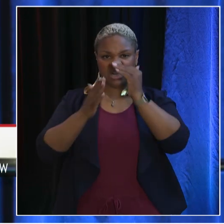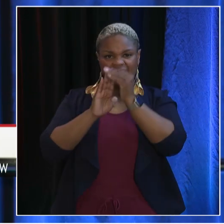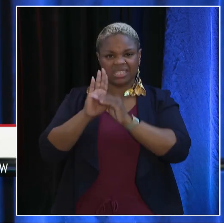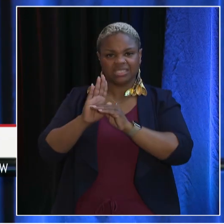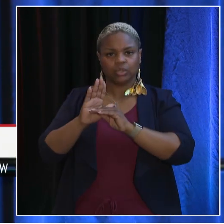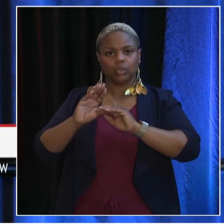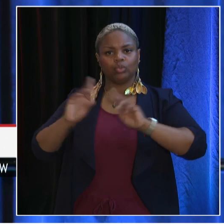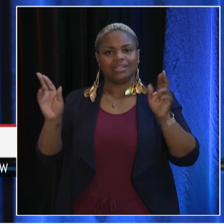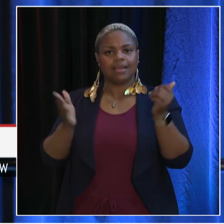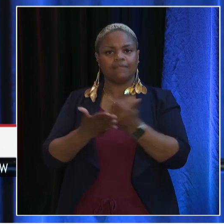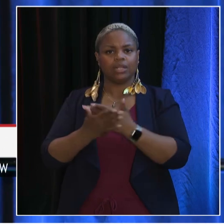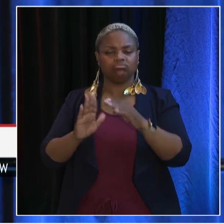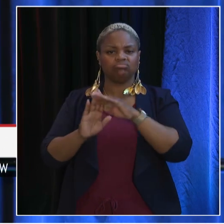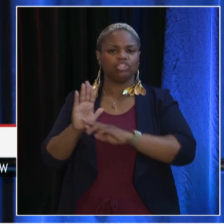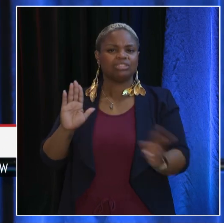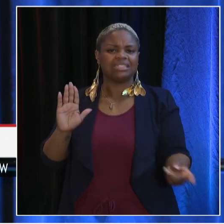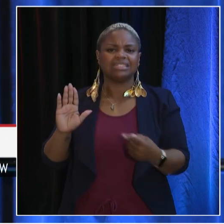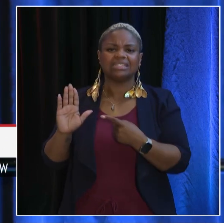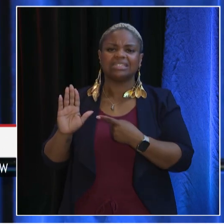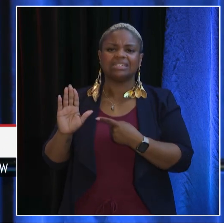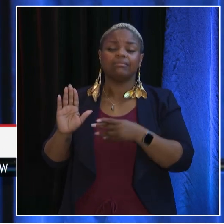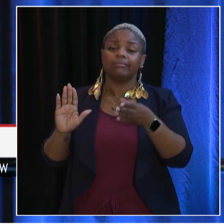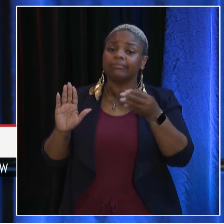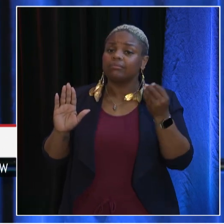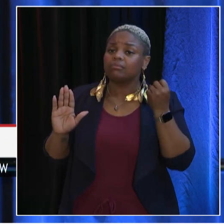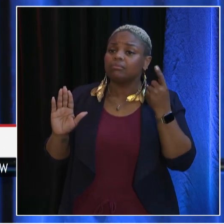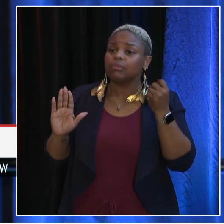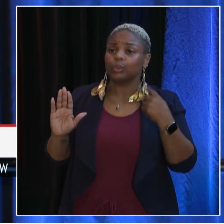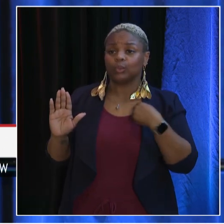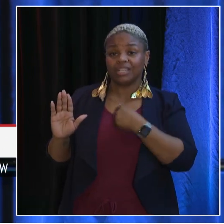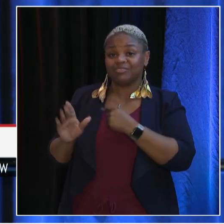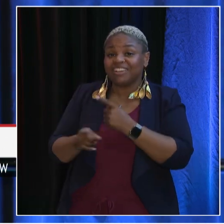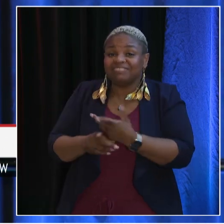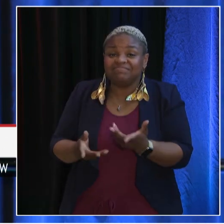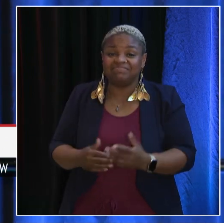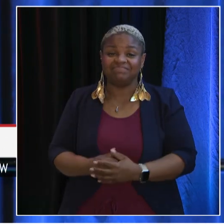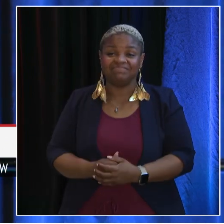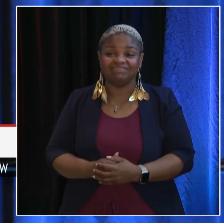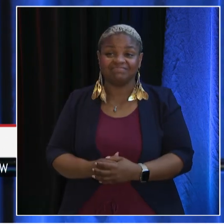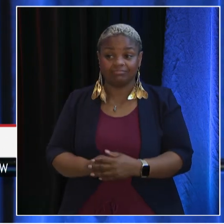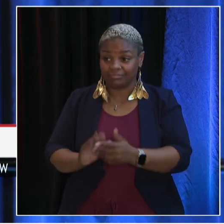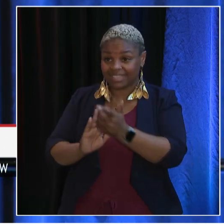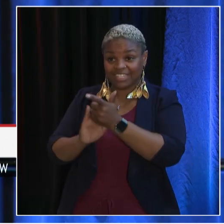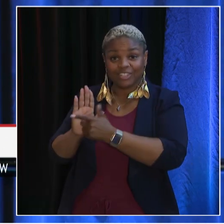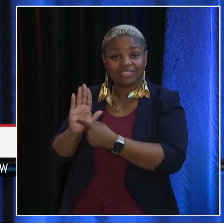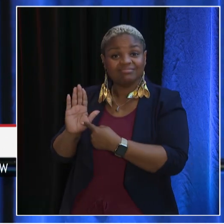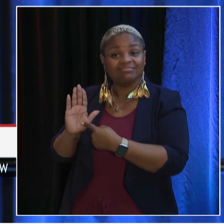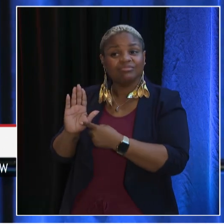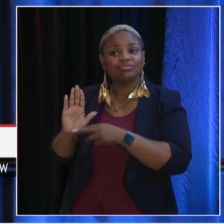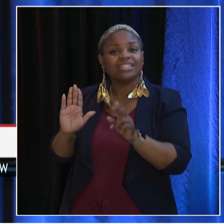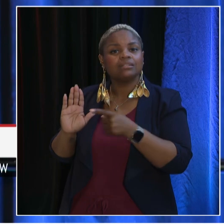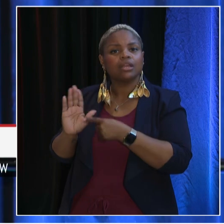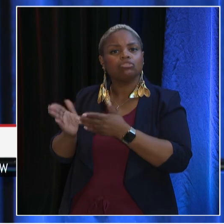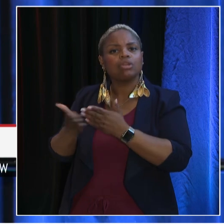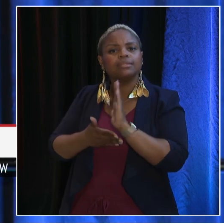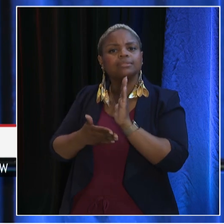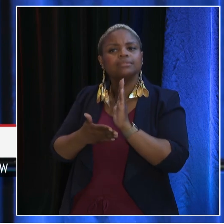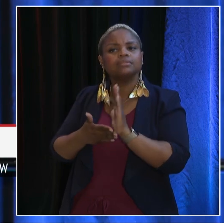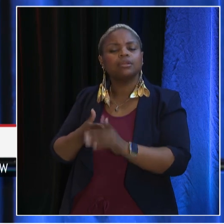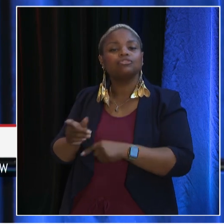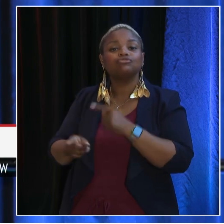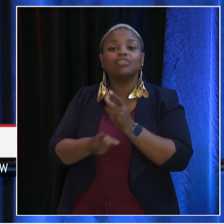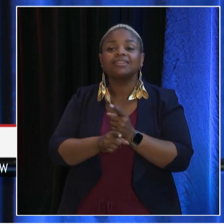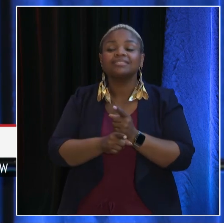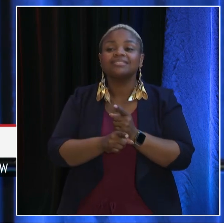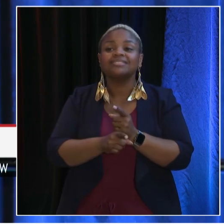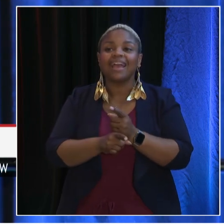And then we're also right. We're legally right and we're morally right. And